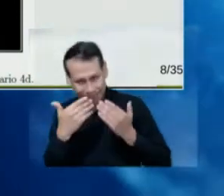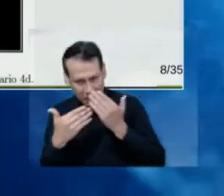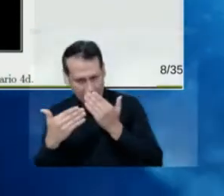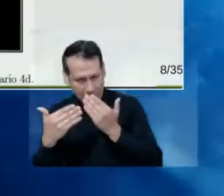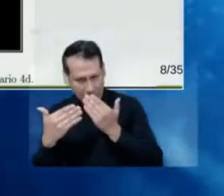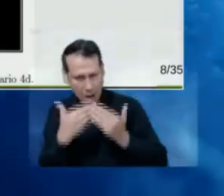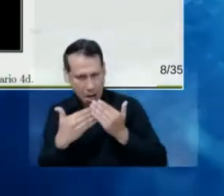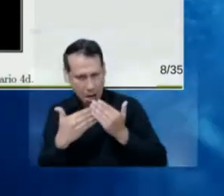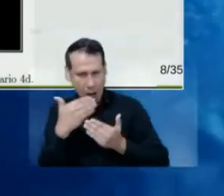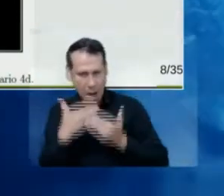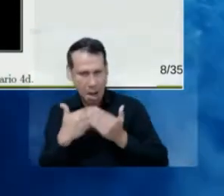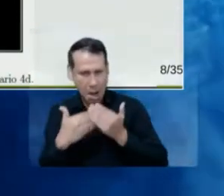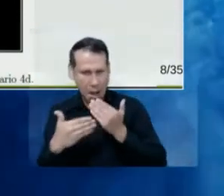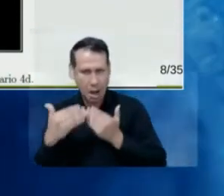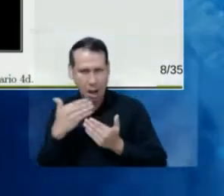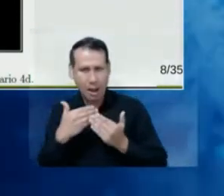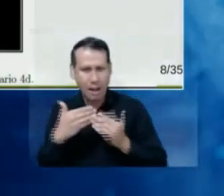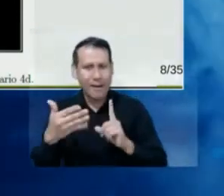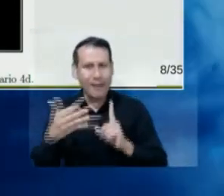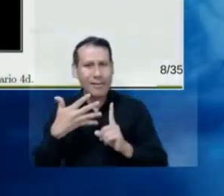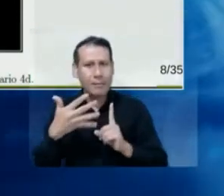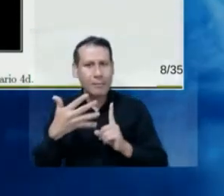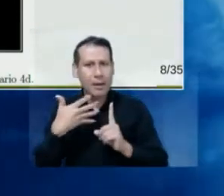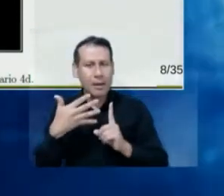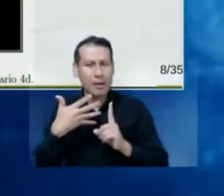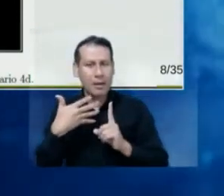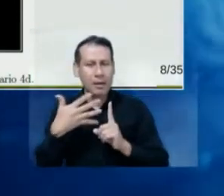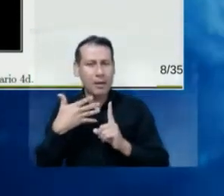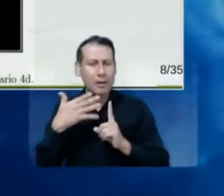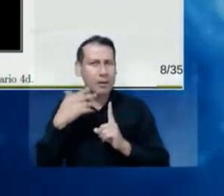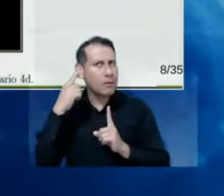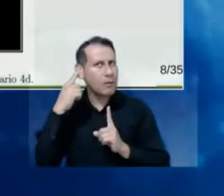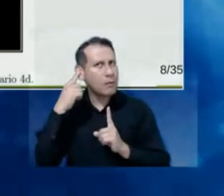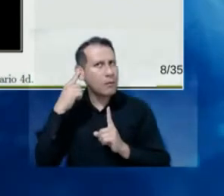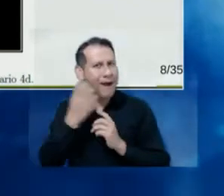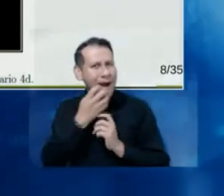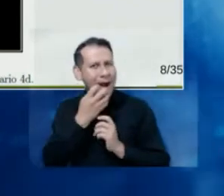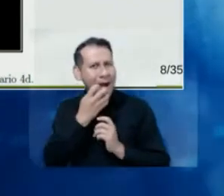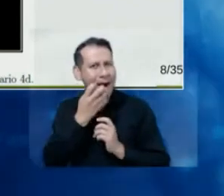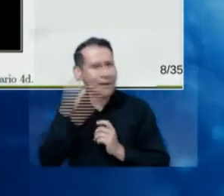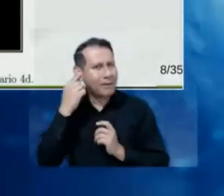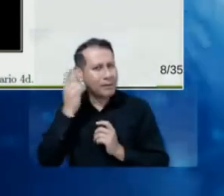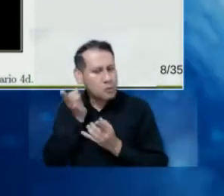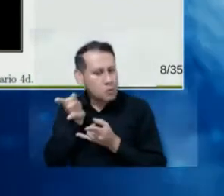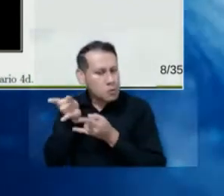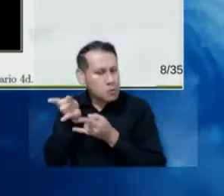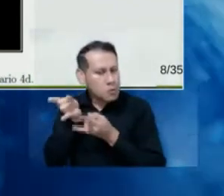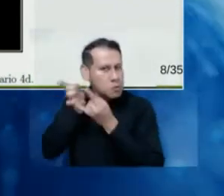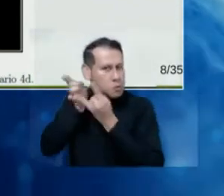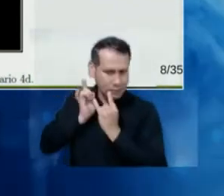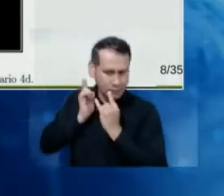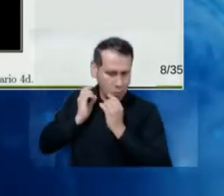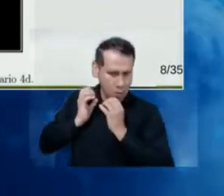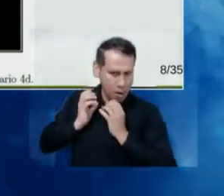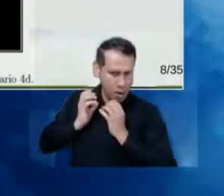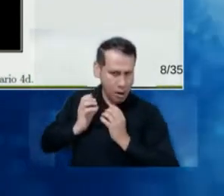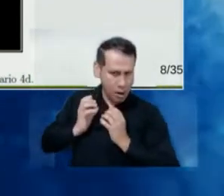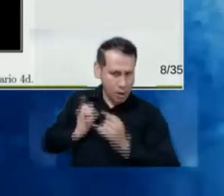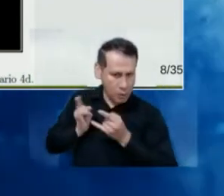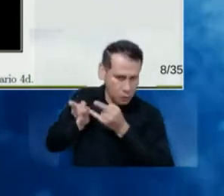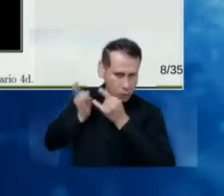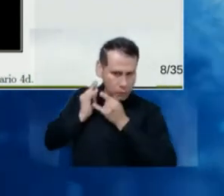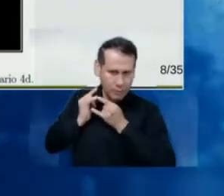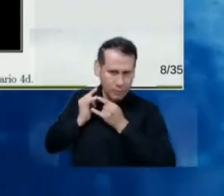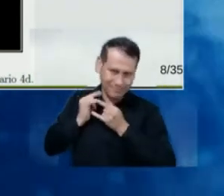thermal analysis. In other words, we analyze the dynamics of how this heat comes to the body and how it's